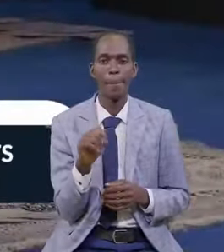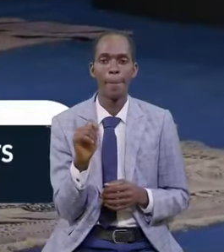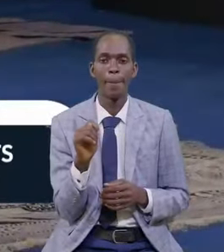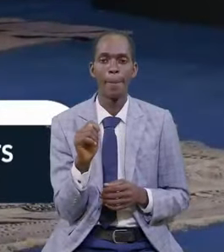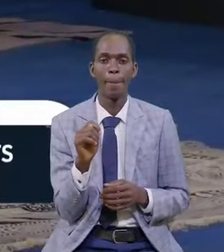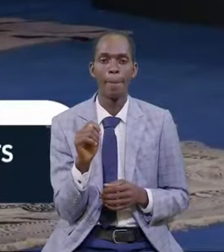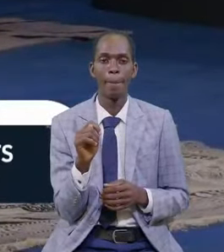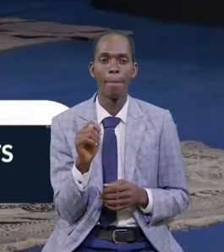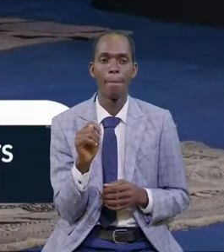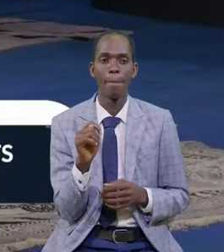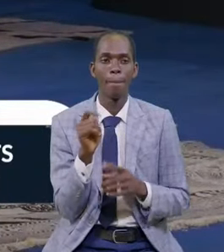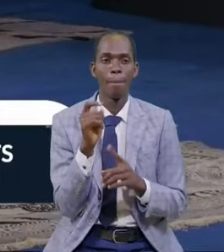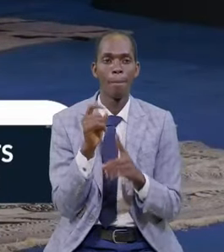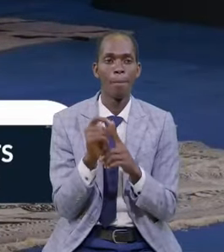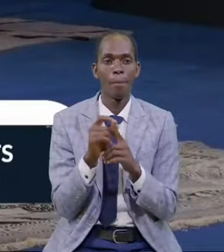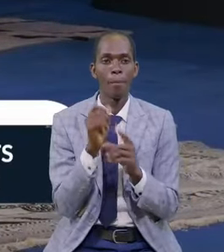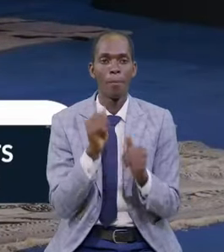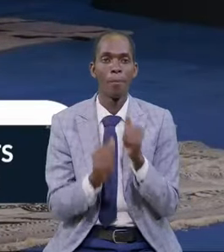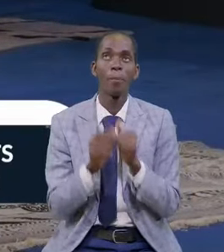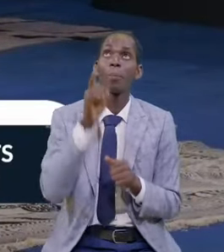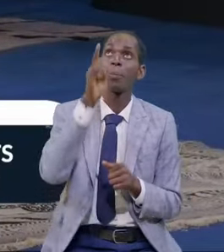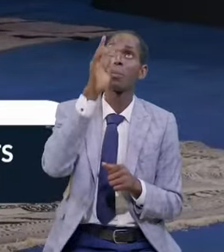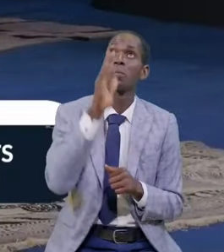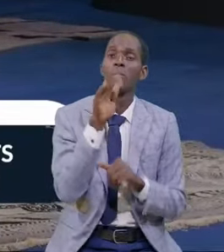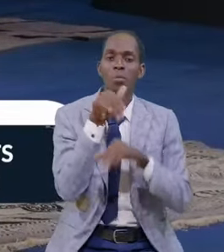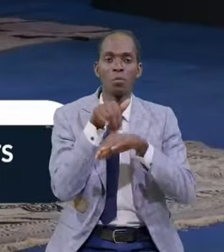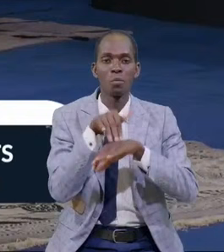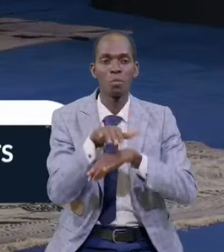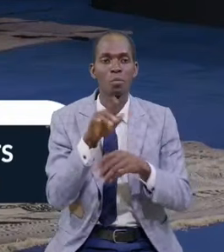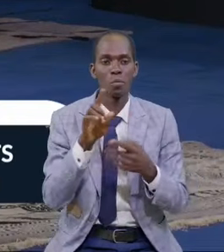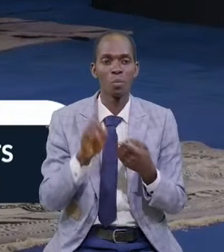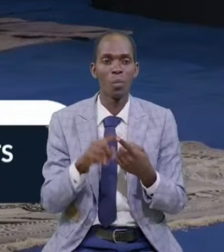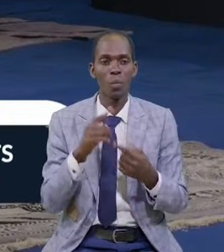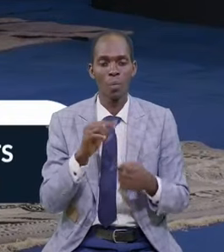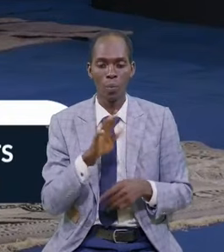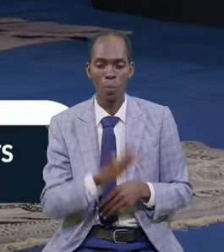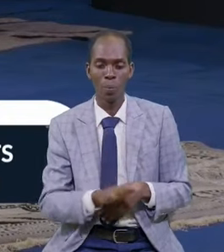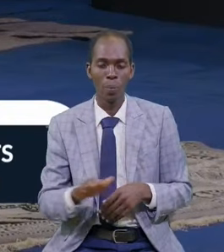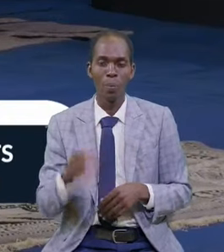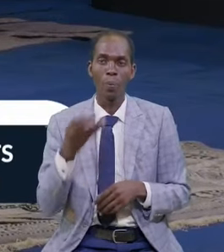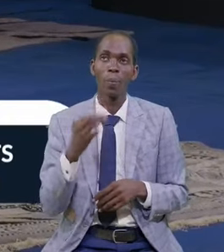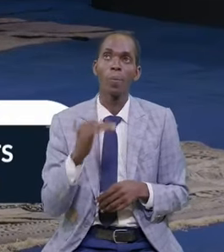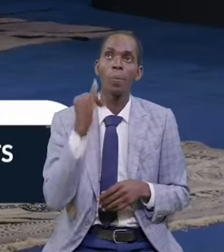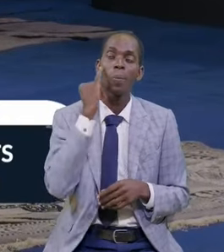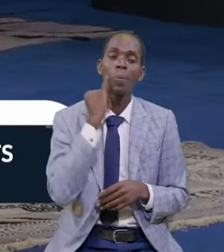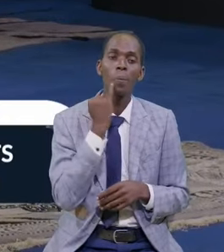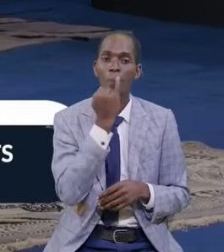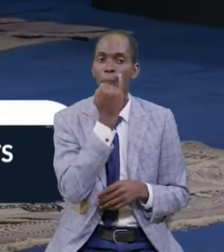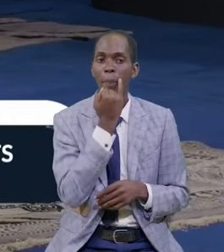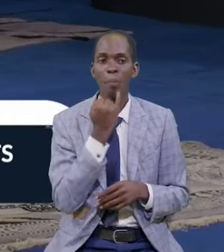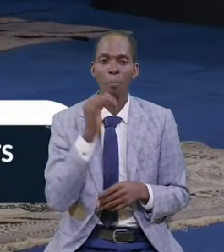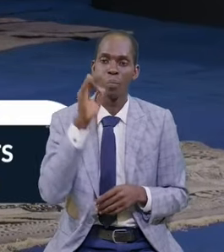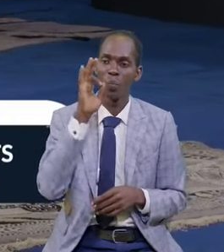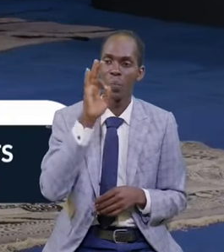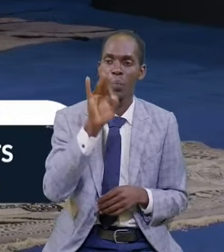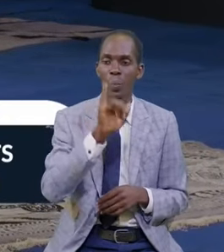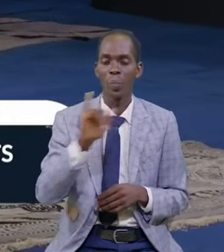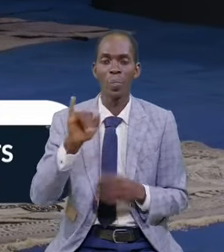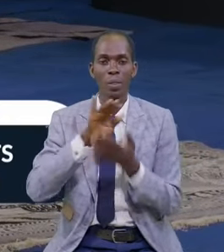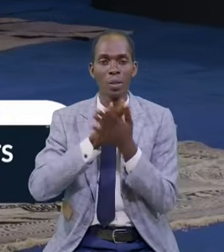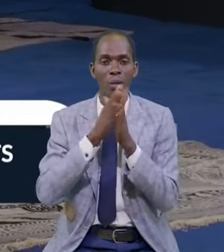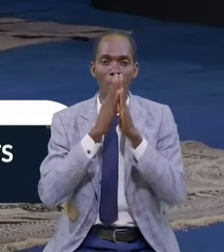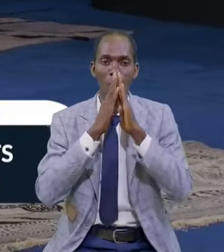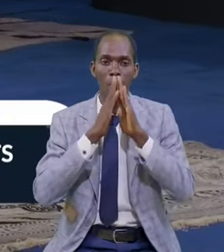God sent unto the children of Israel preaching Peace